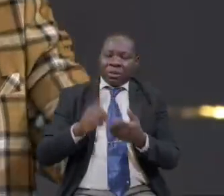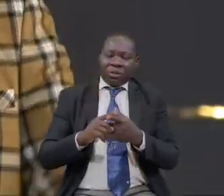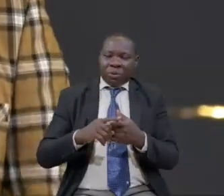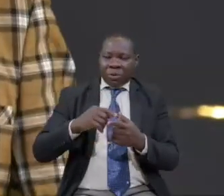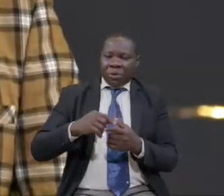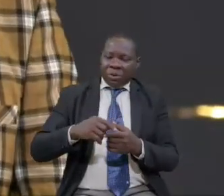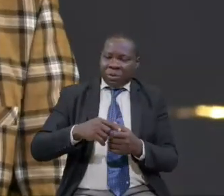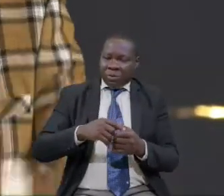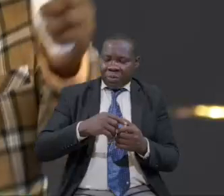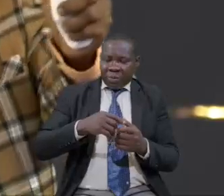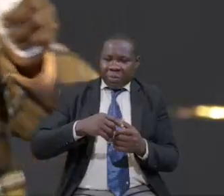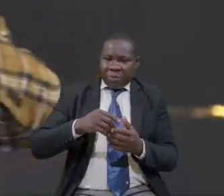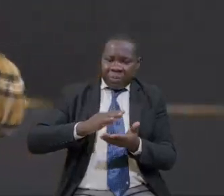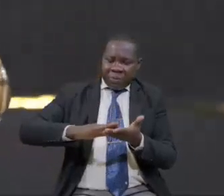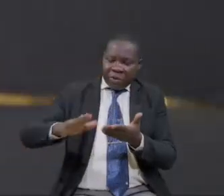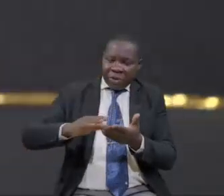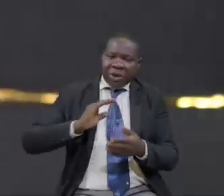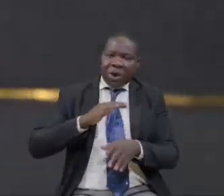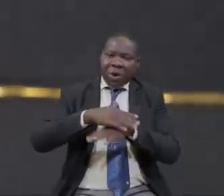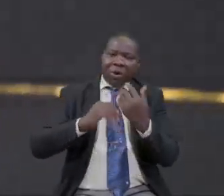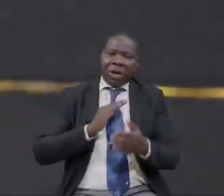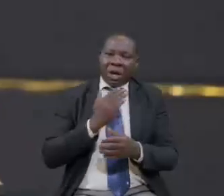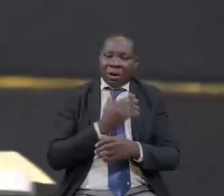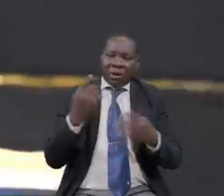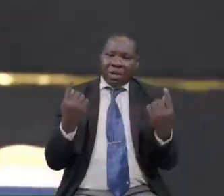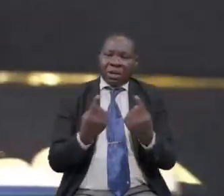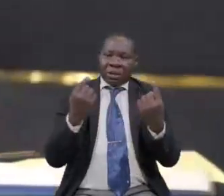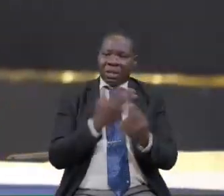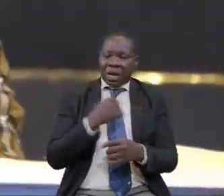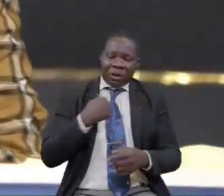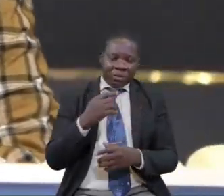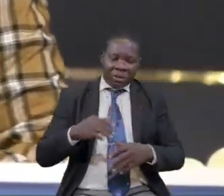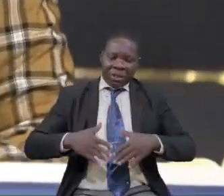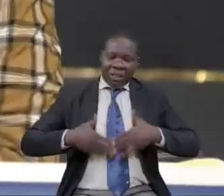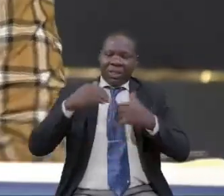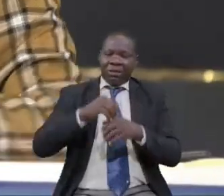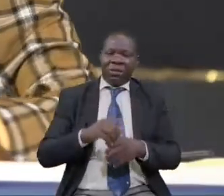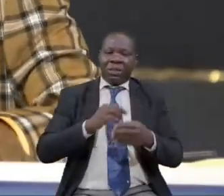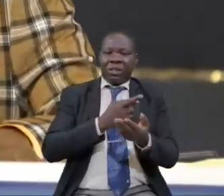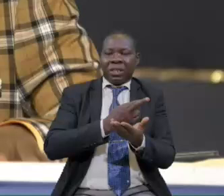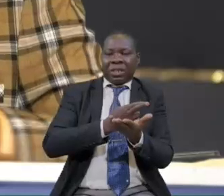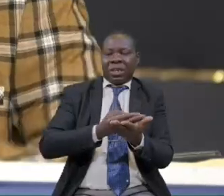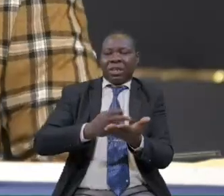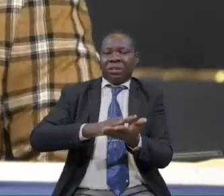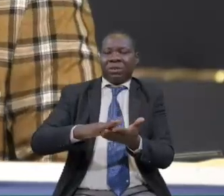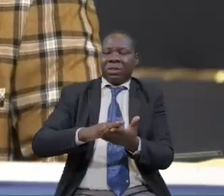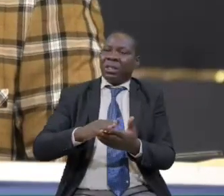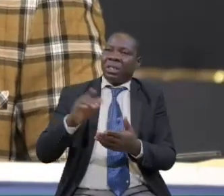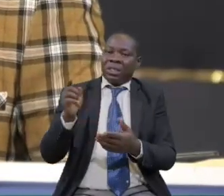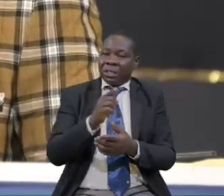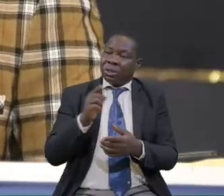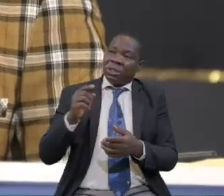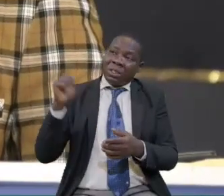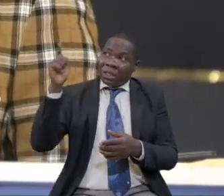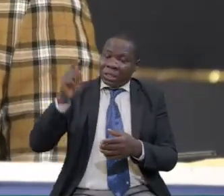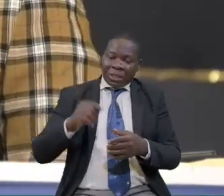in unrighteousness. Confess and he condones. He condones. There are people that say, so God